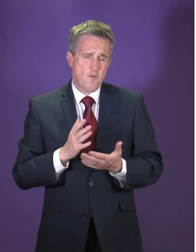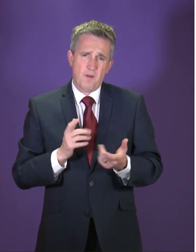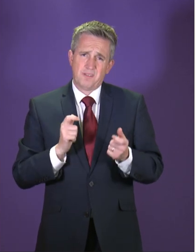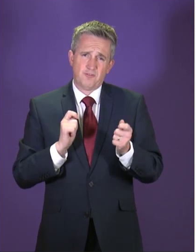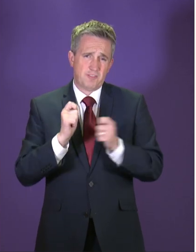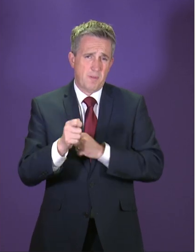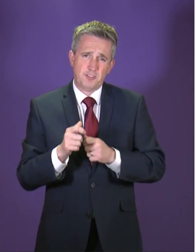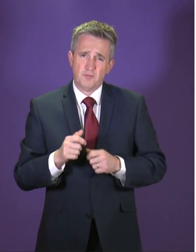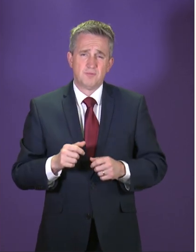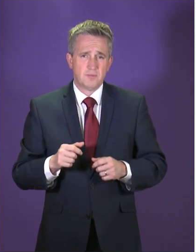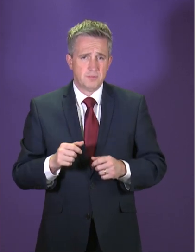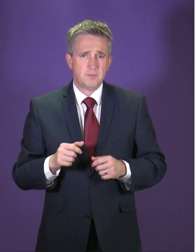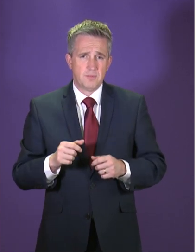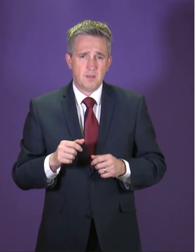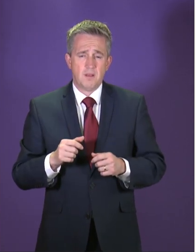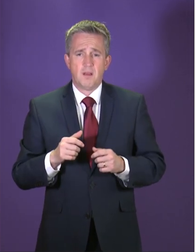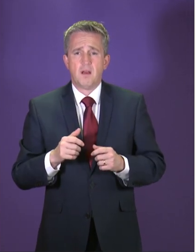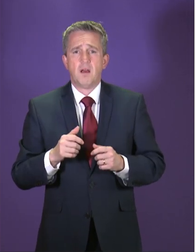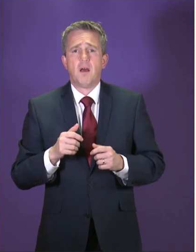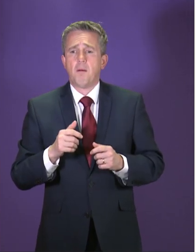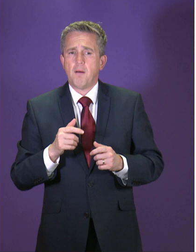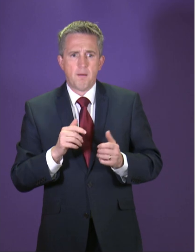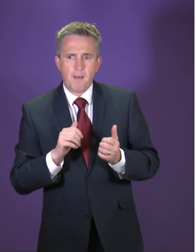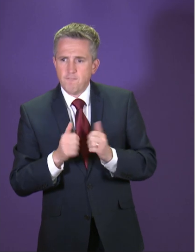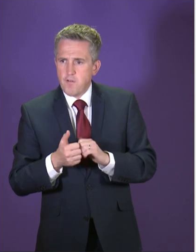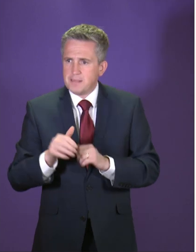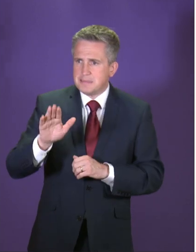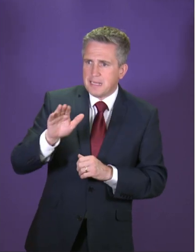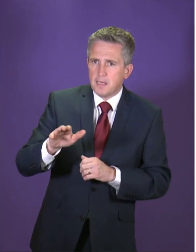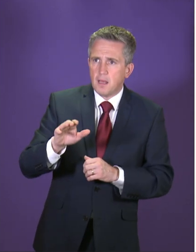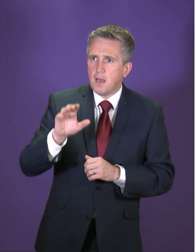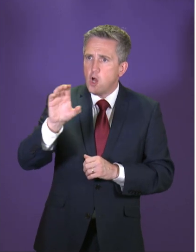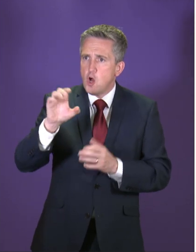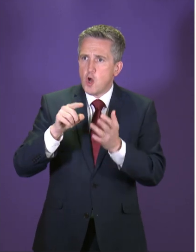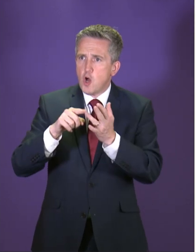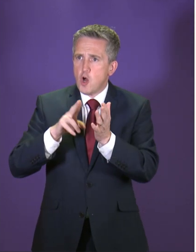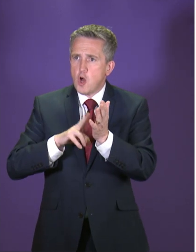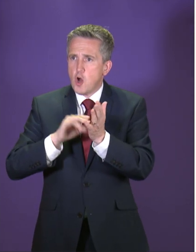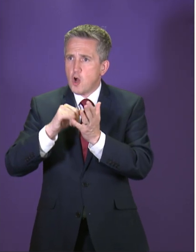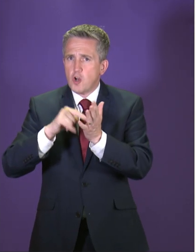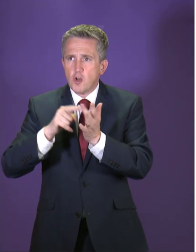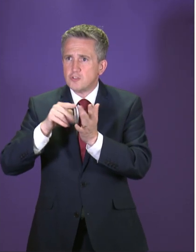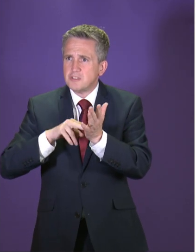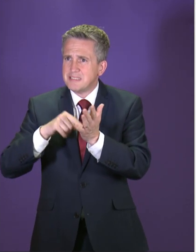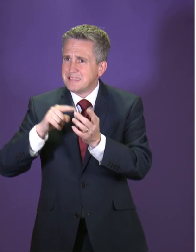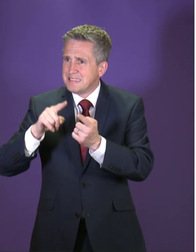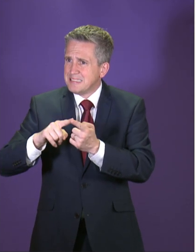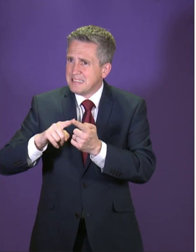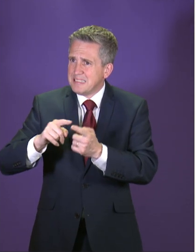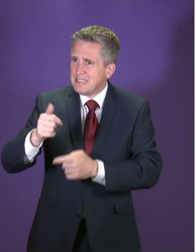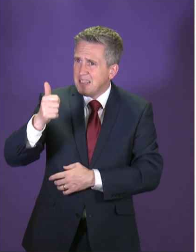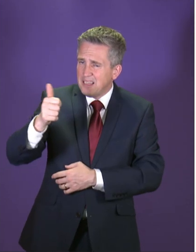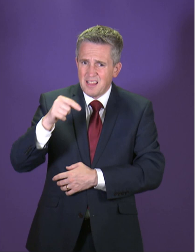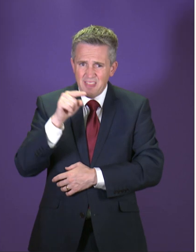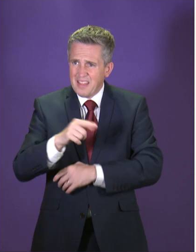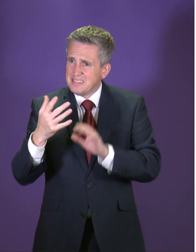After that, you know, having so many friends, all of them, they said, hello, Constantine, you have a fantastic city. You might use